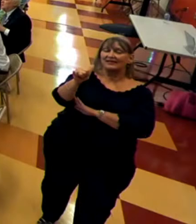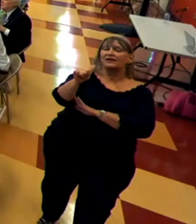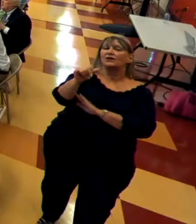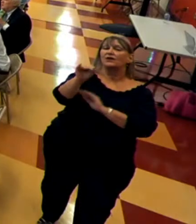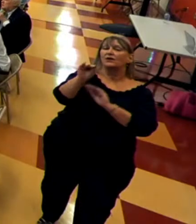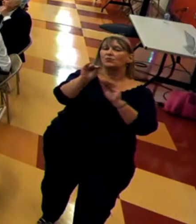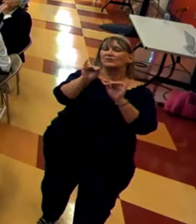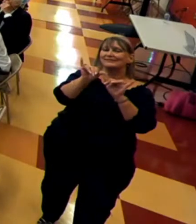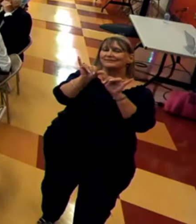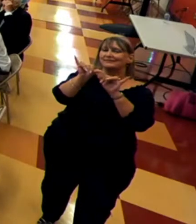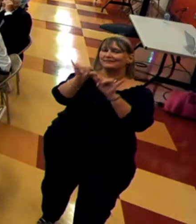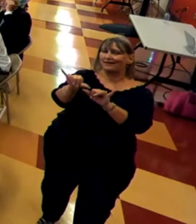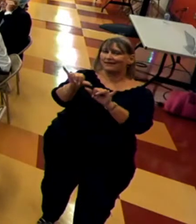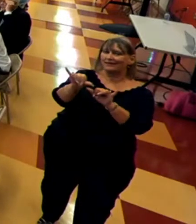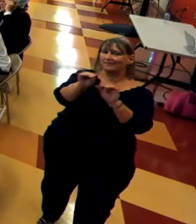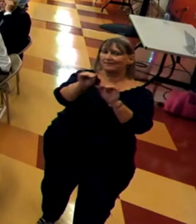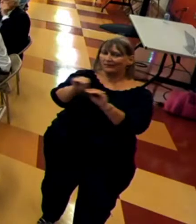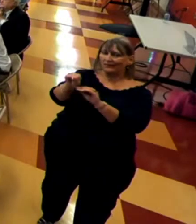6,